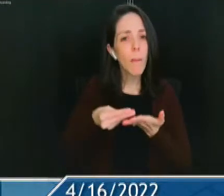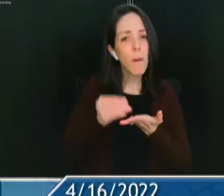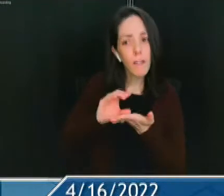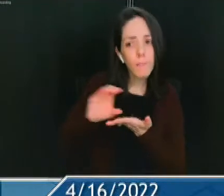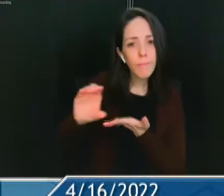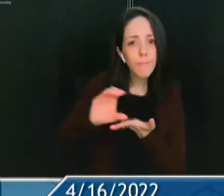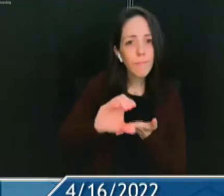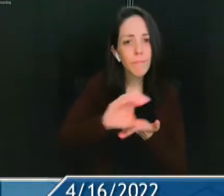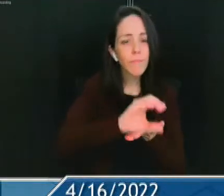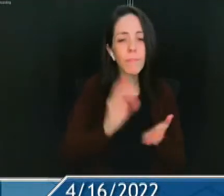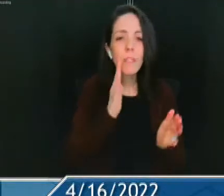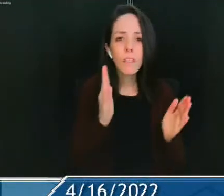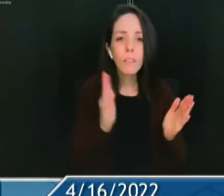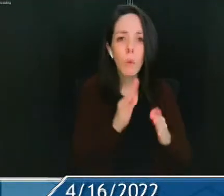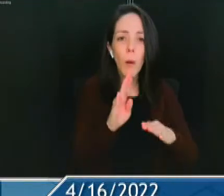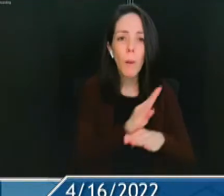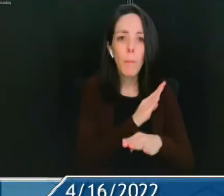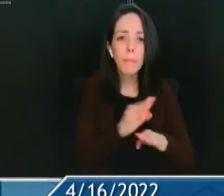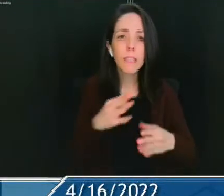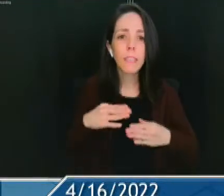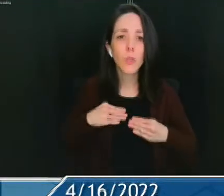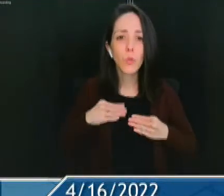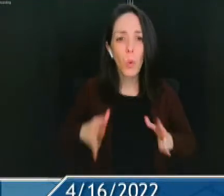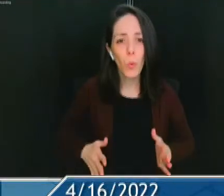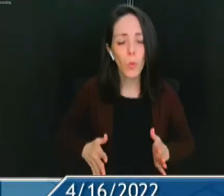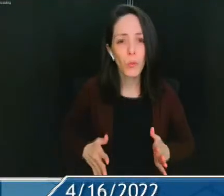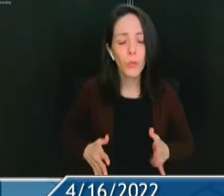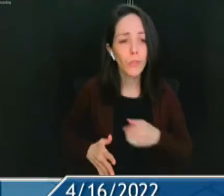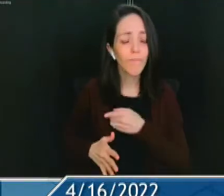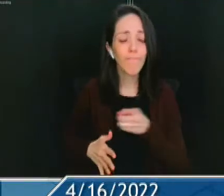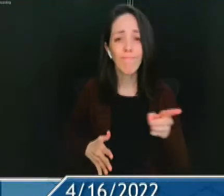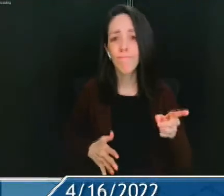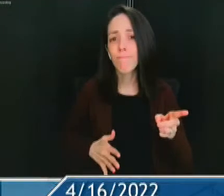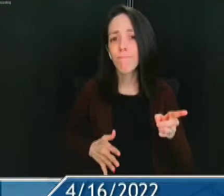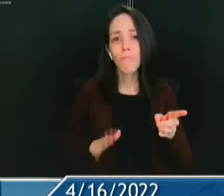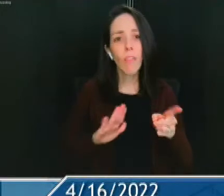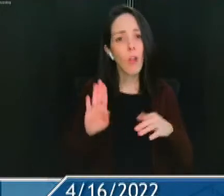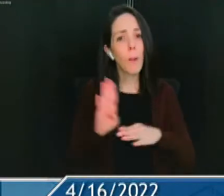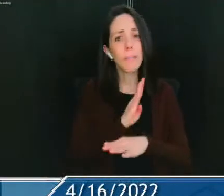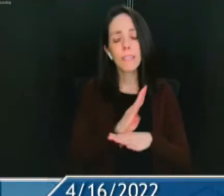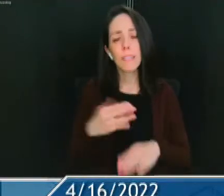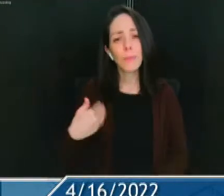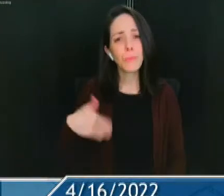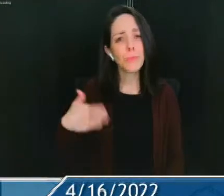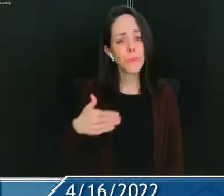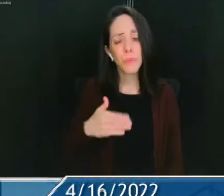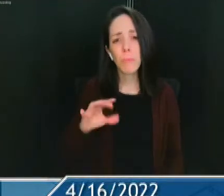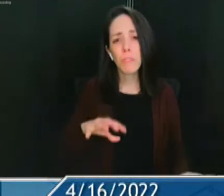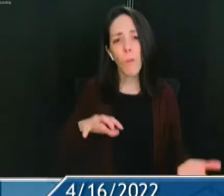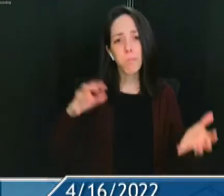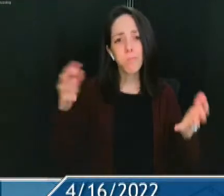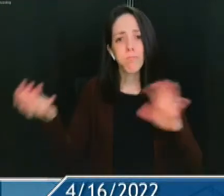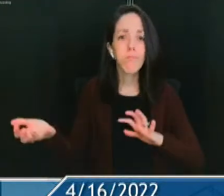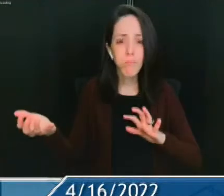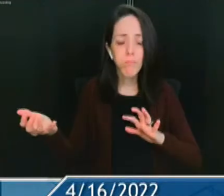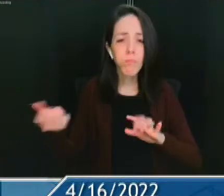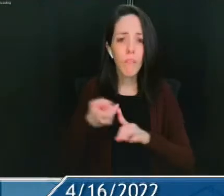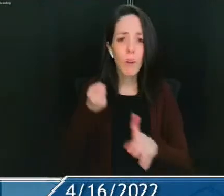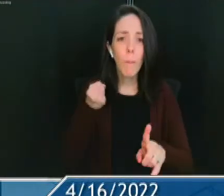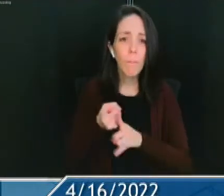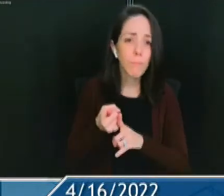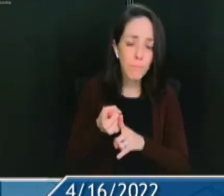owners who have been absolutely devastated, rather than in planning for what's possible for the future. We have community